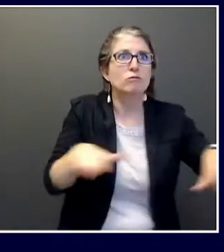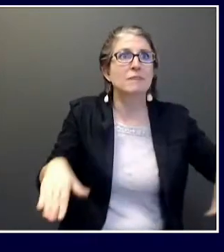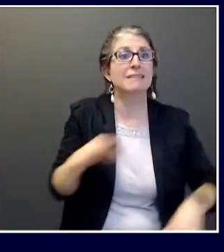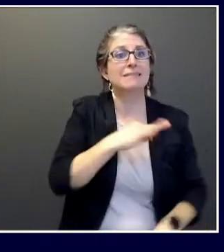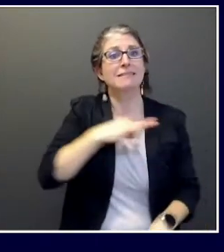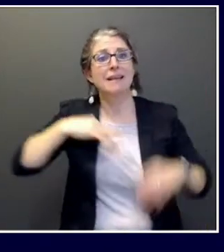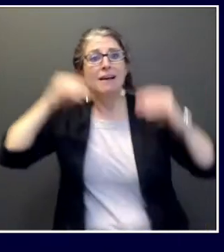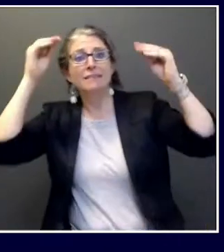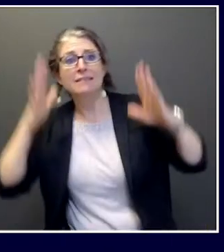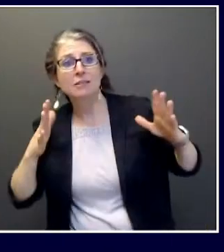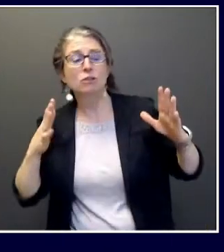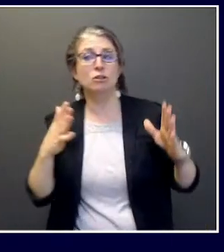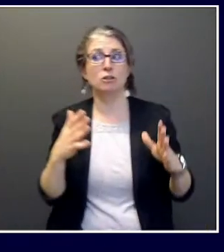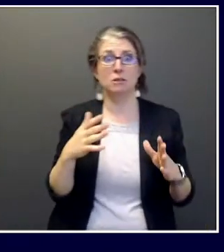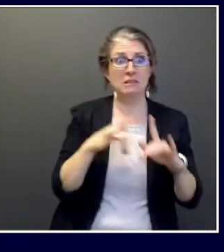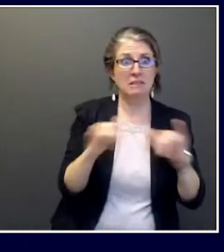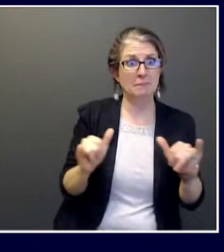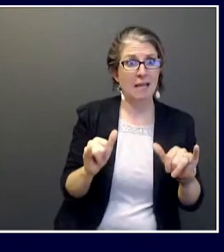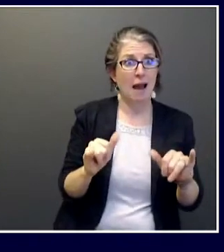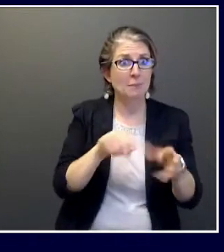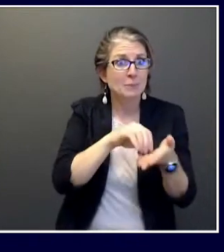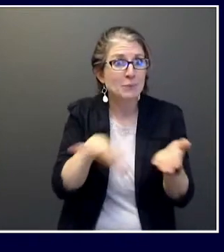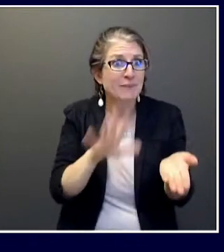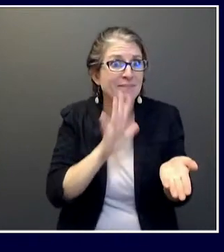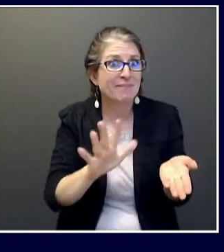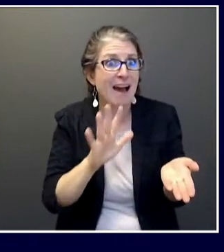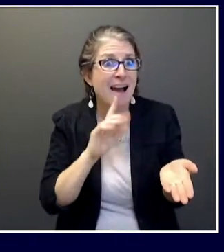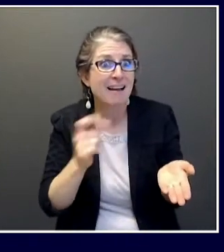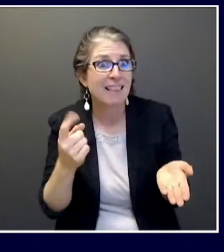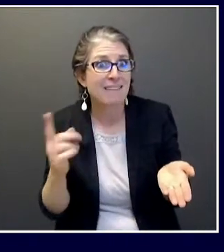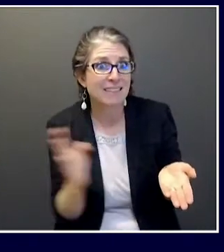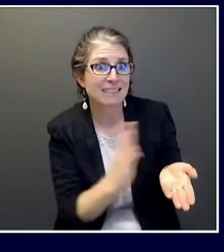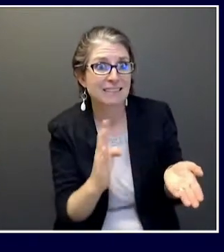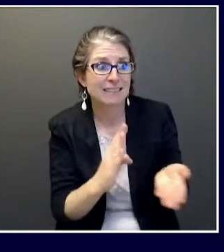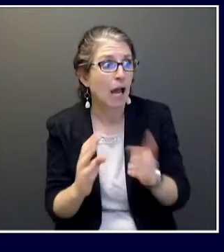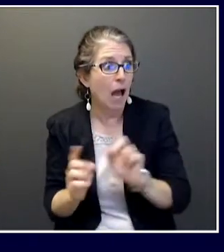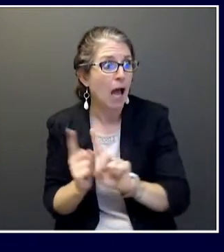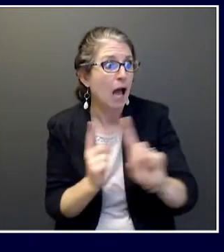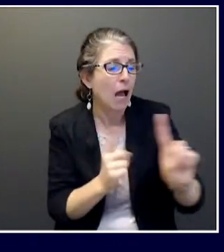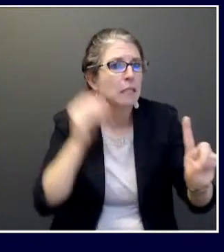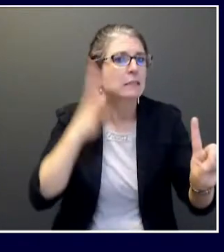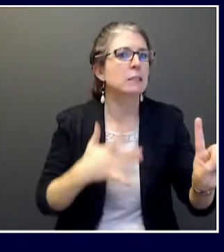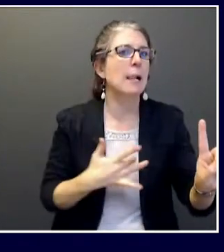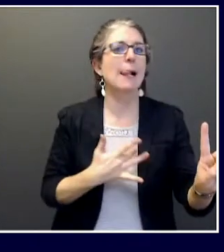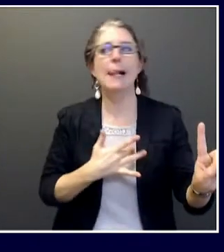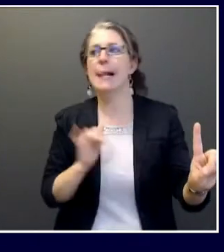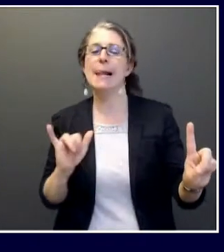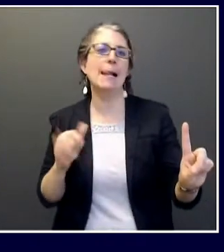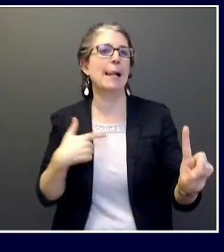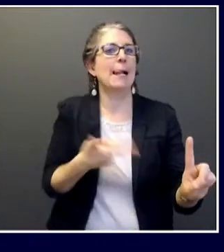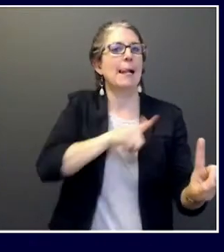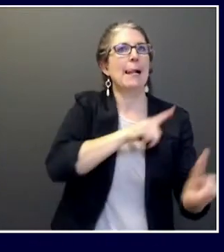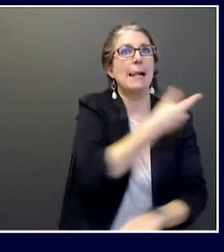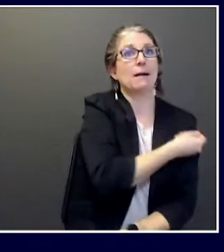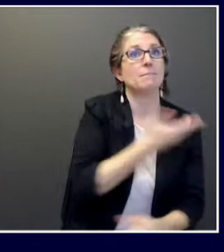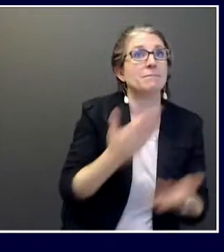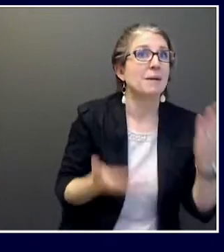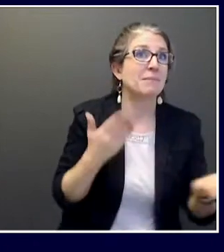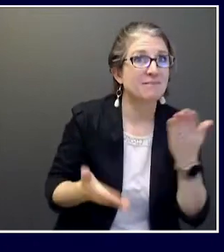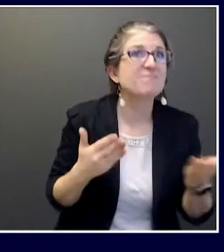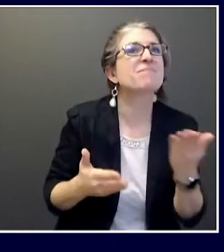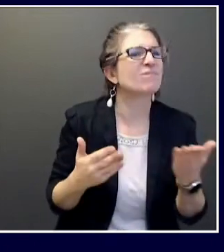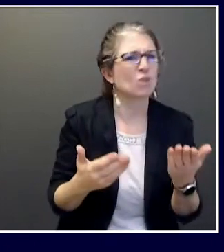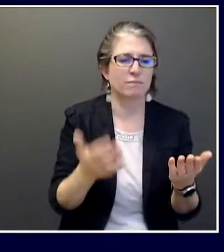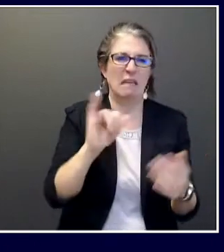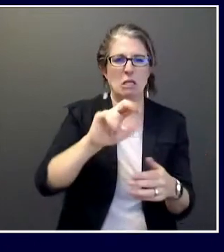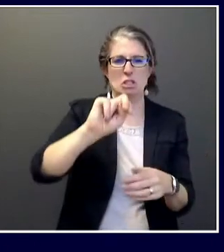our whole goal is to get as many of those children their first shots in early November so they can get their second